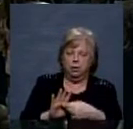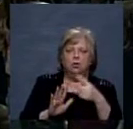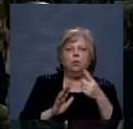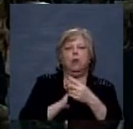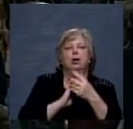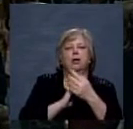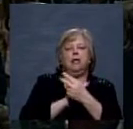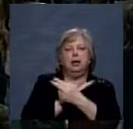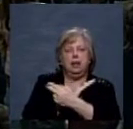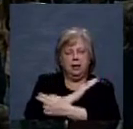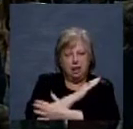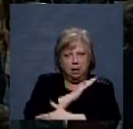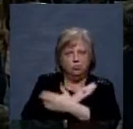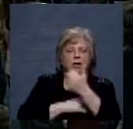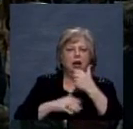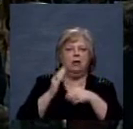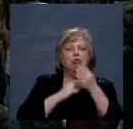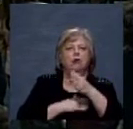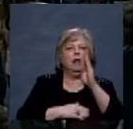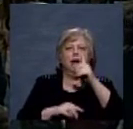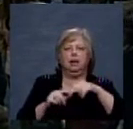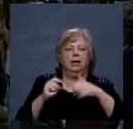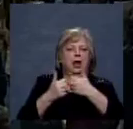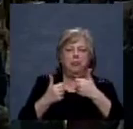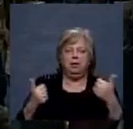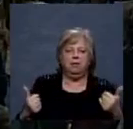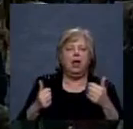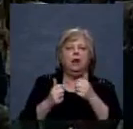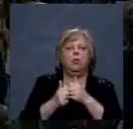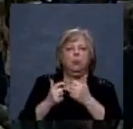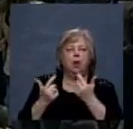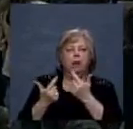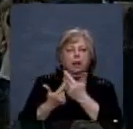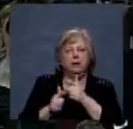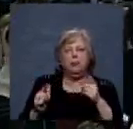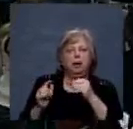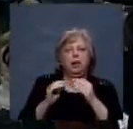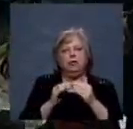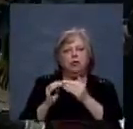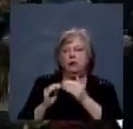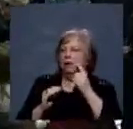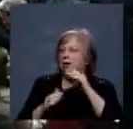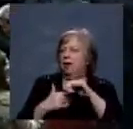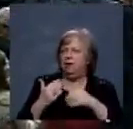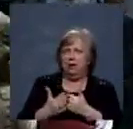under God, indivisible, with liberty and justice for all.